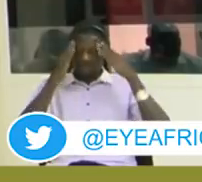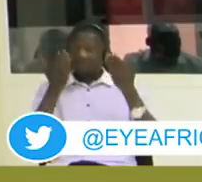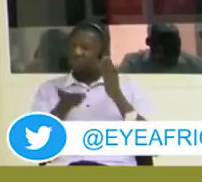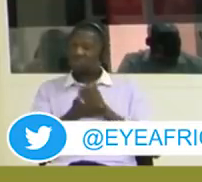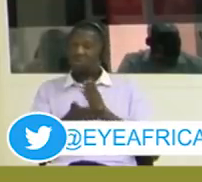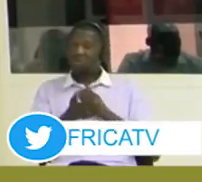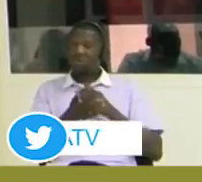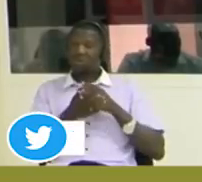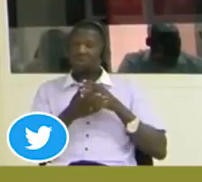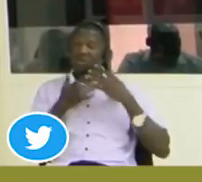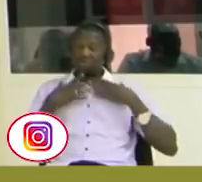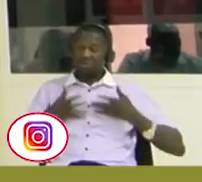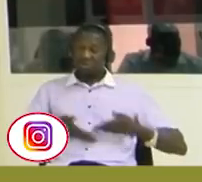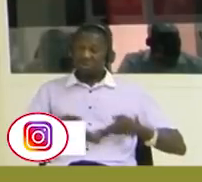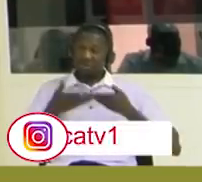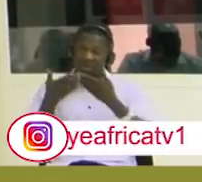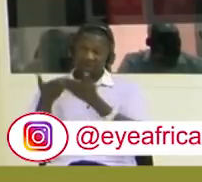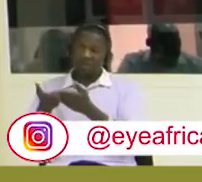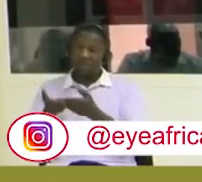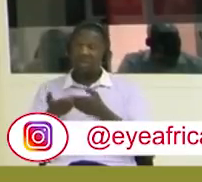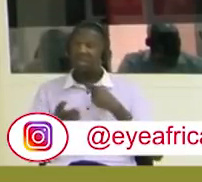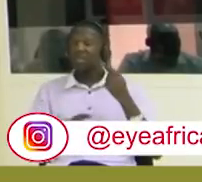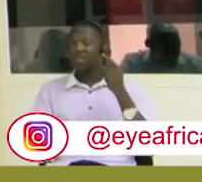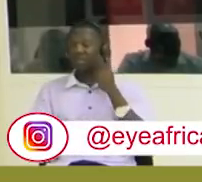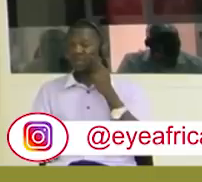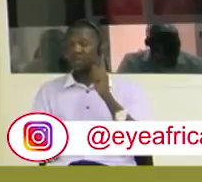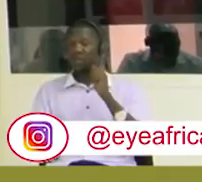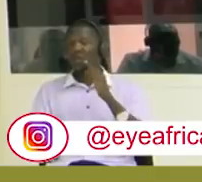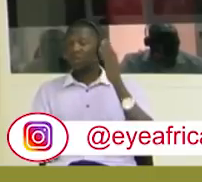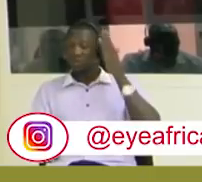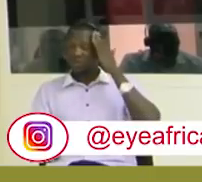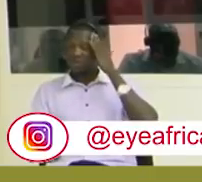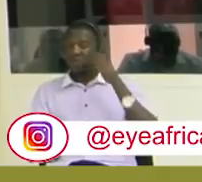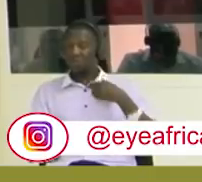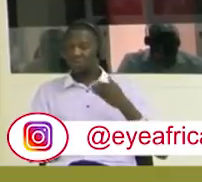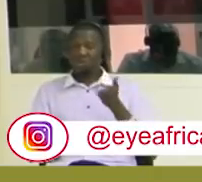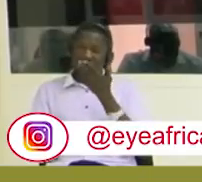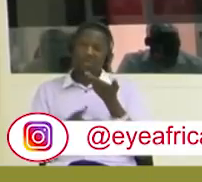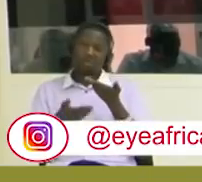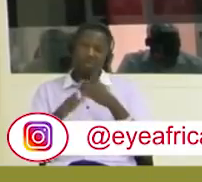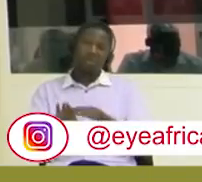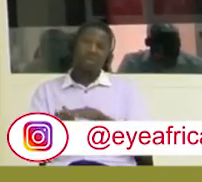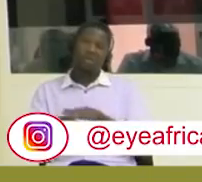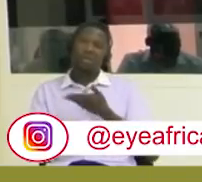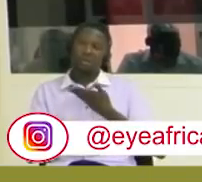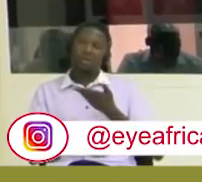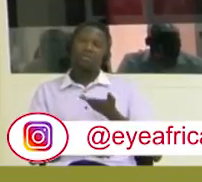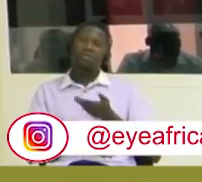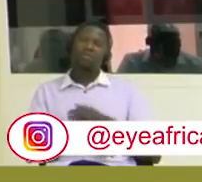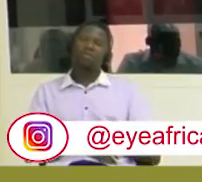released to them exactly that day, but what I do know is that I was at the burial.